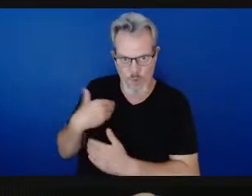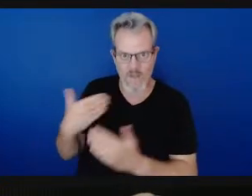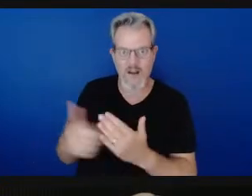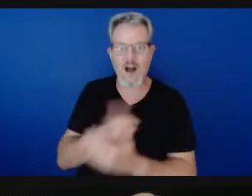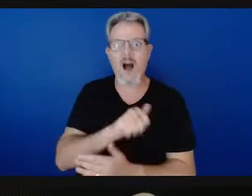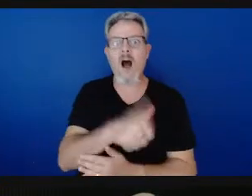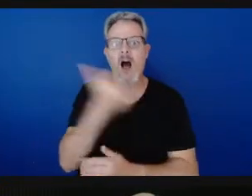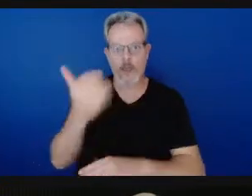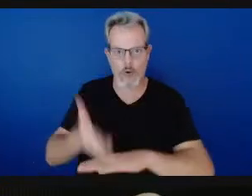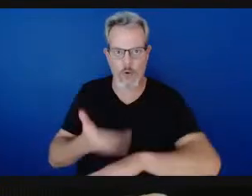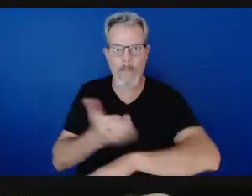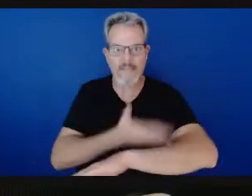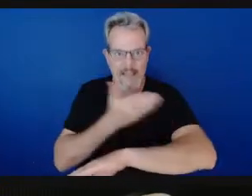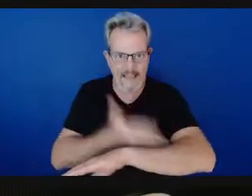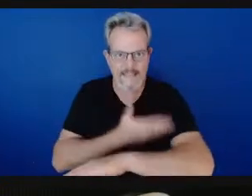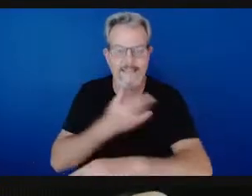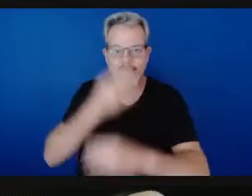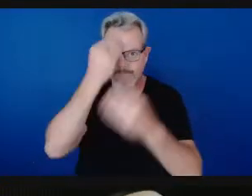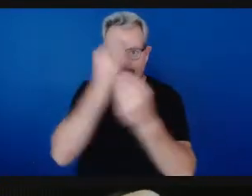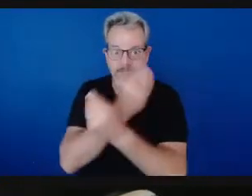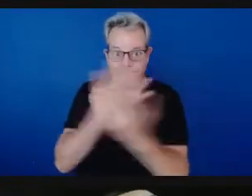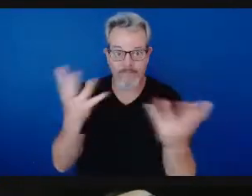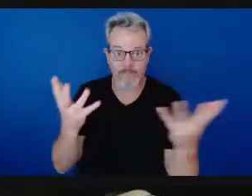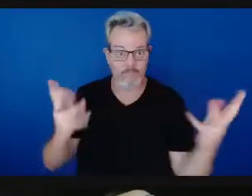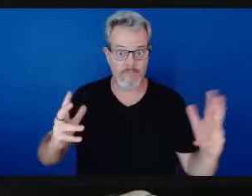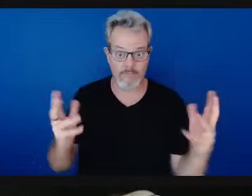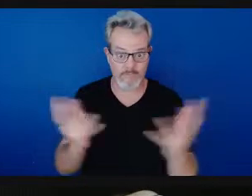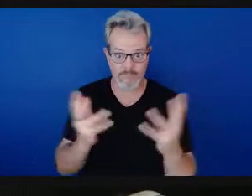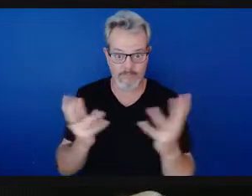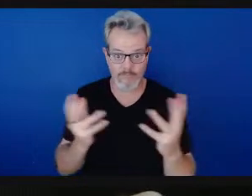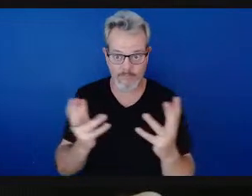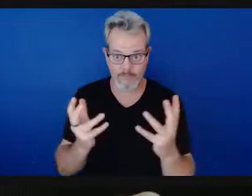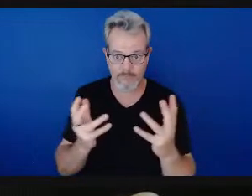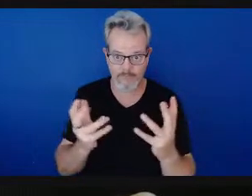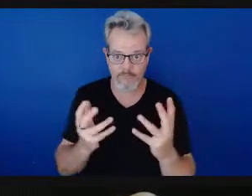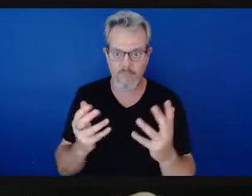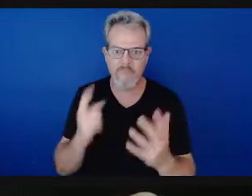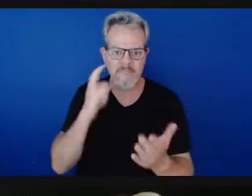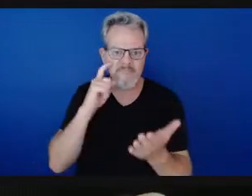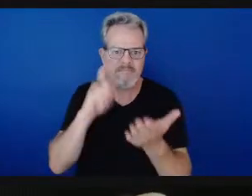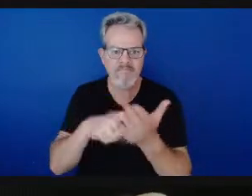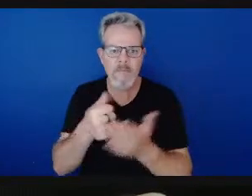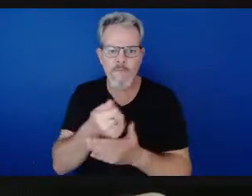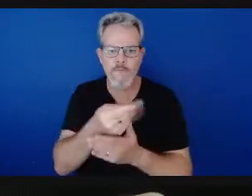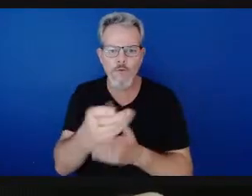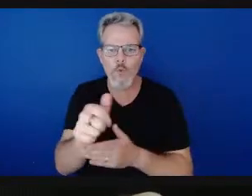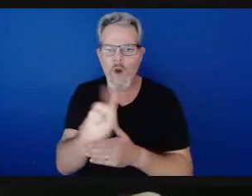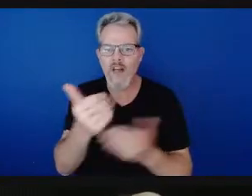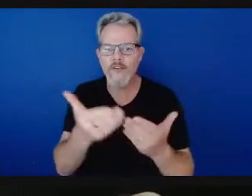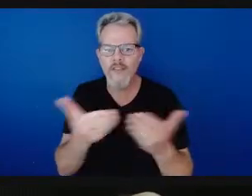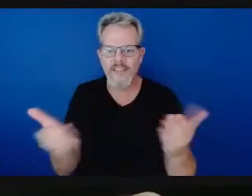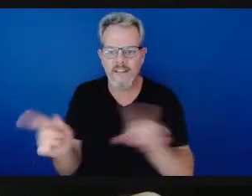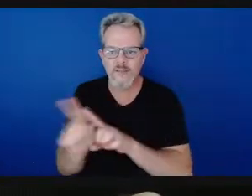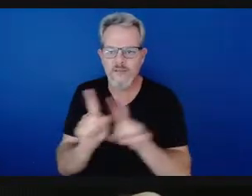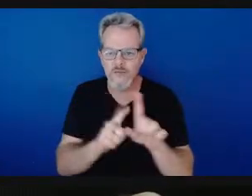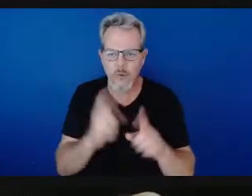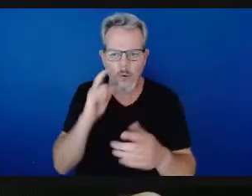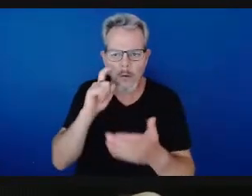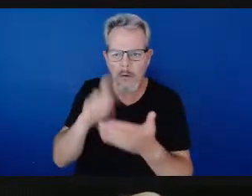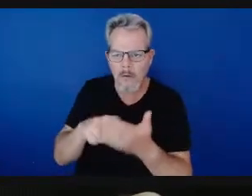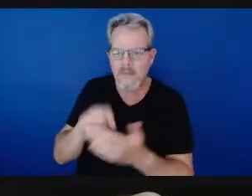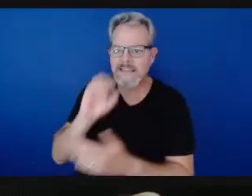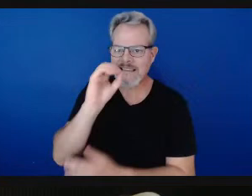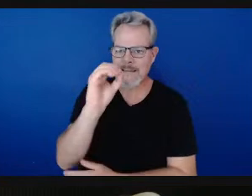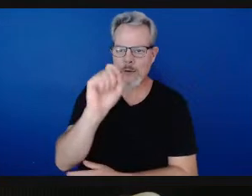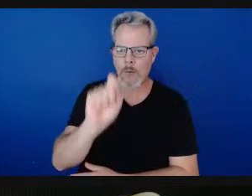a.m. And that notes a few other things here. They have not updated this 0.8